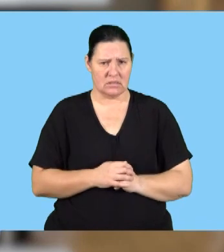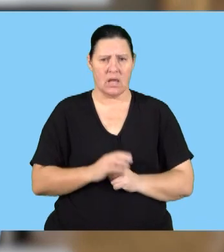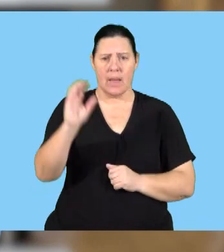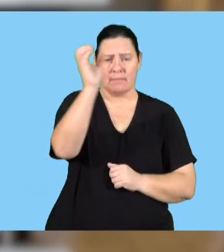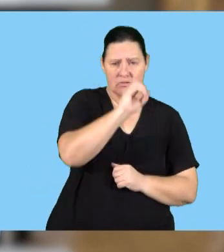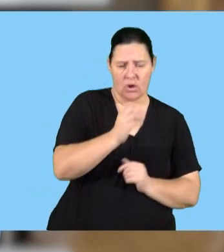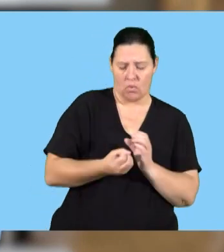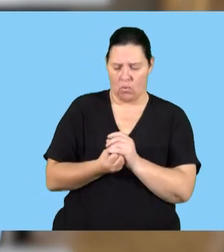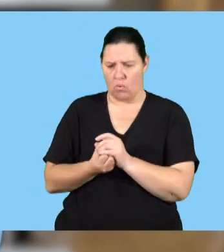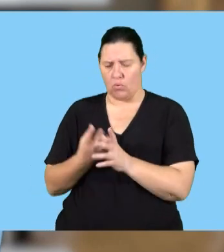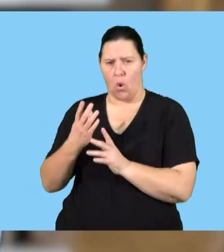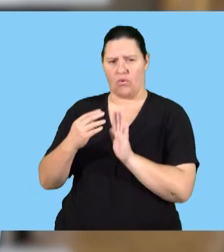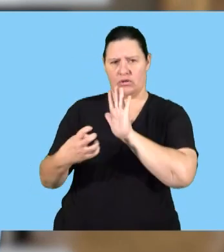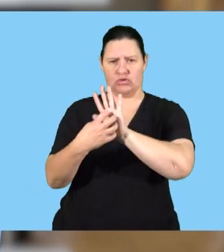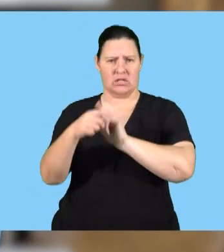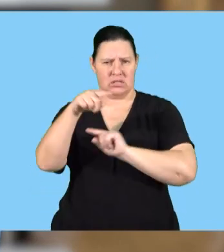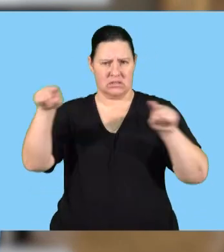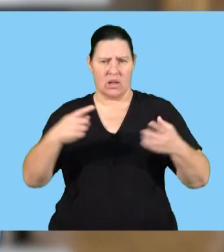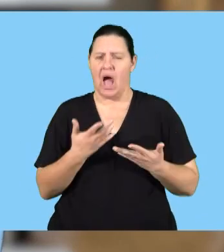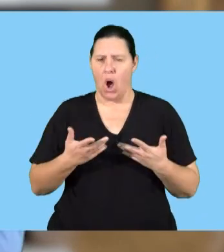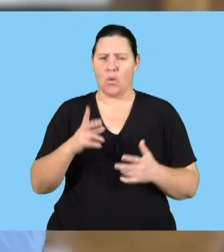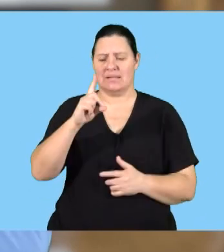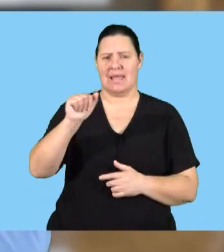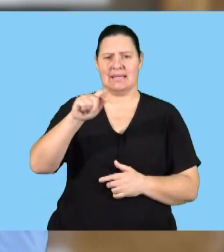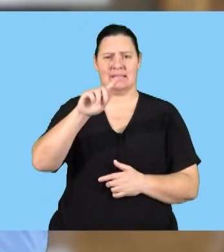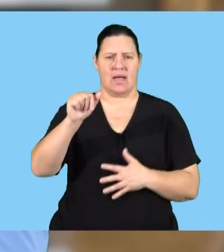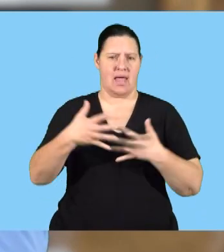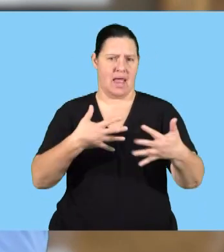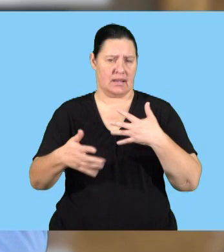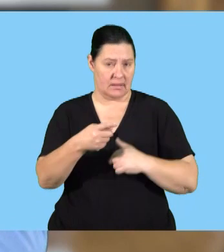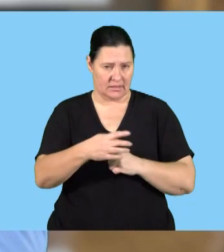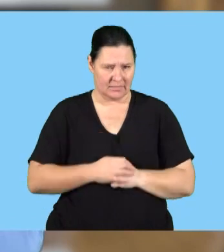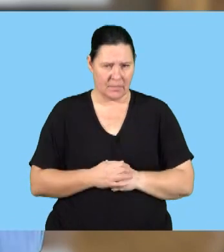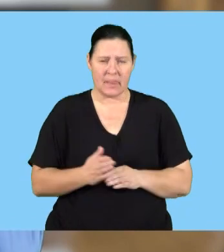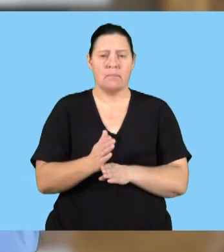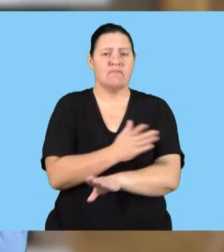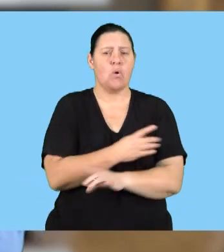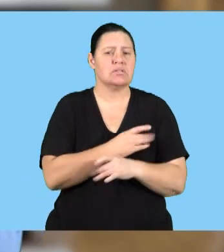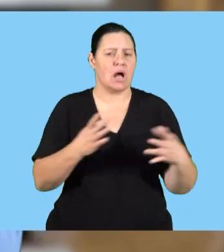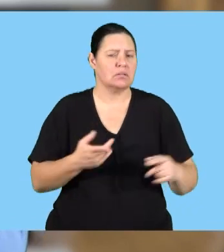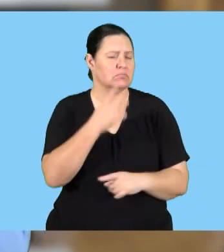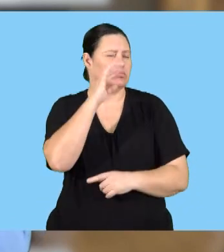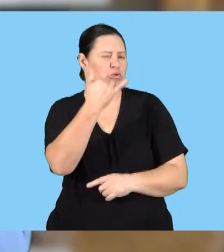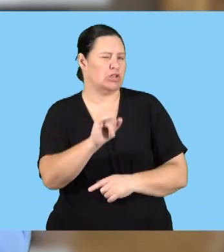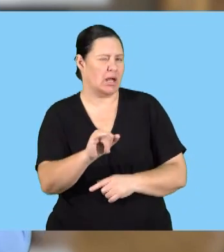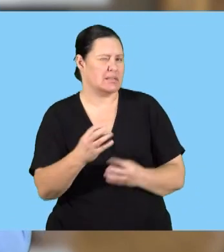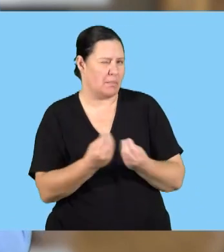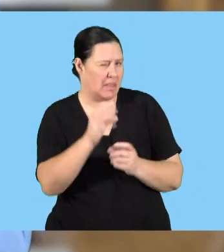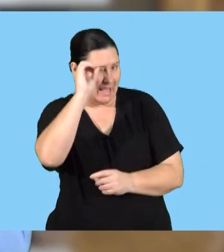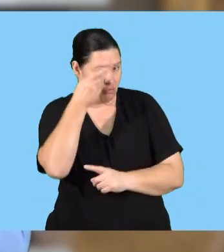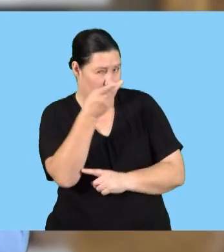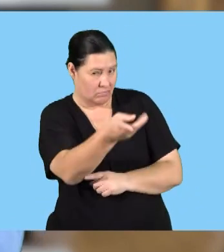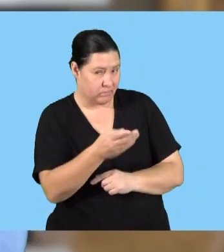growth charts. Now, that's a section of data handling. Now, before I start with this lesson, let me quickly check with you something